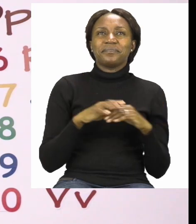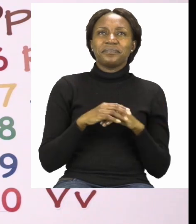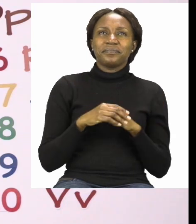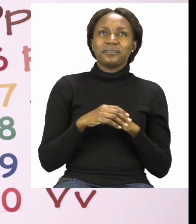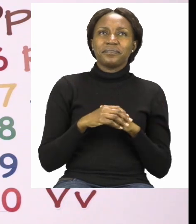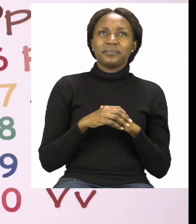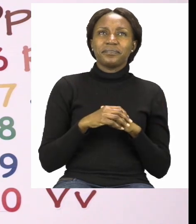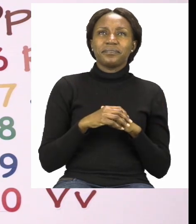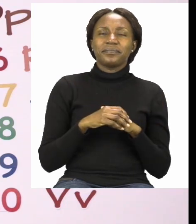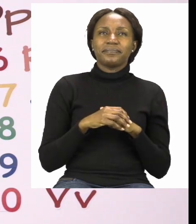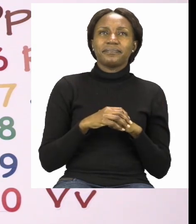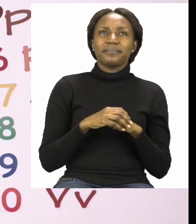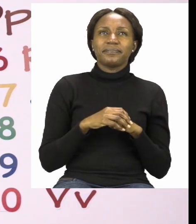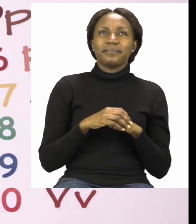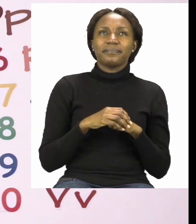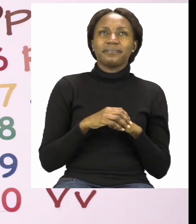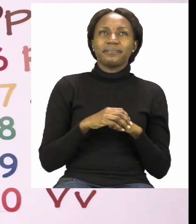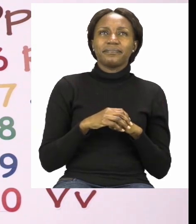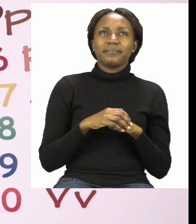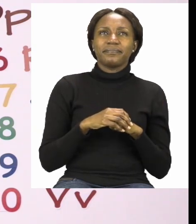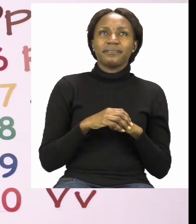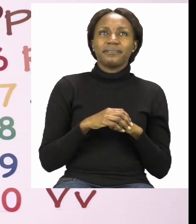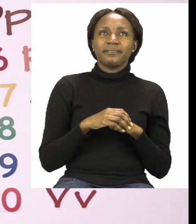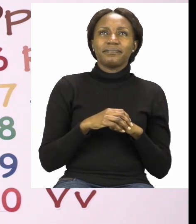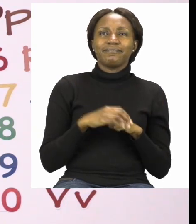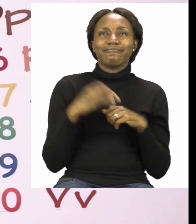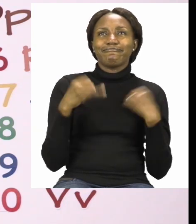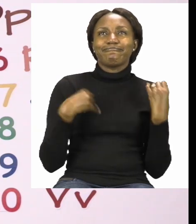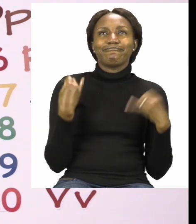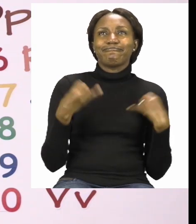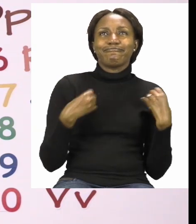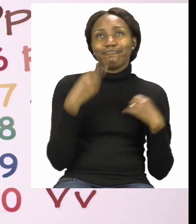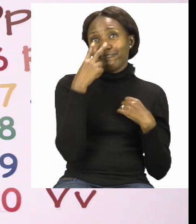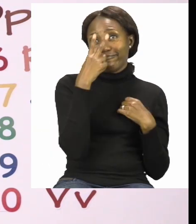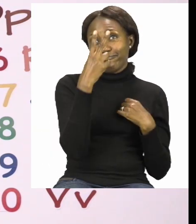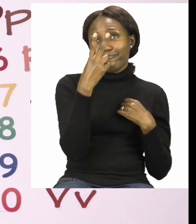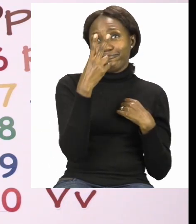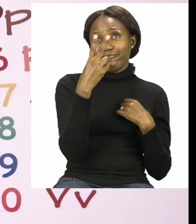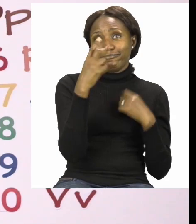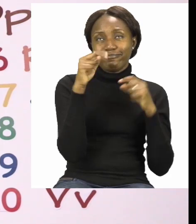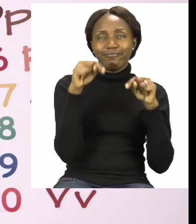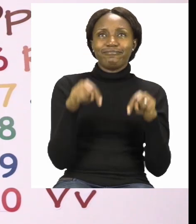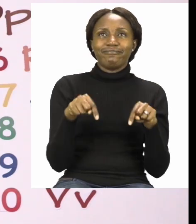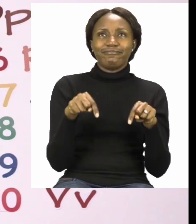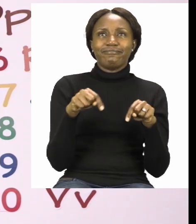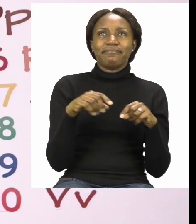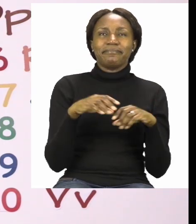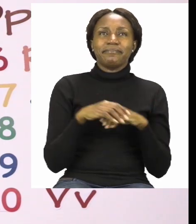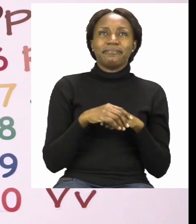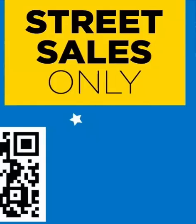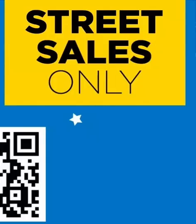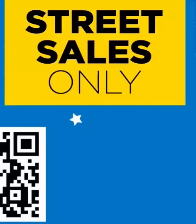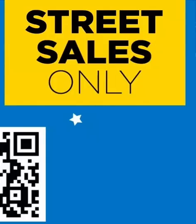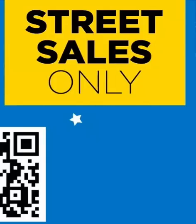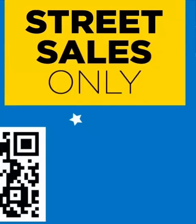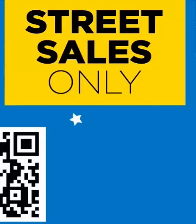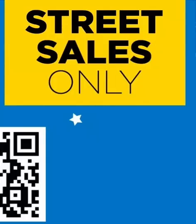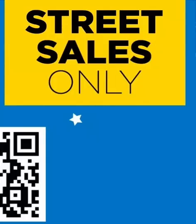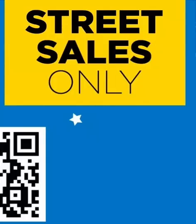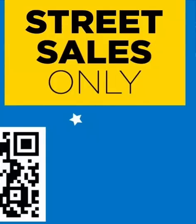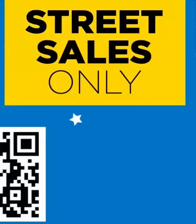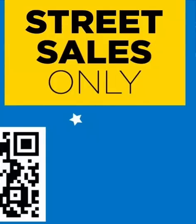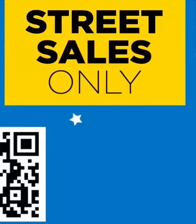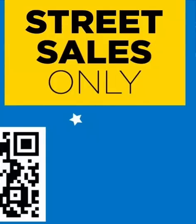doesn't mind sitting by herself. Have fun, and I'll see you soon after the advert break. Follow us